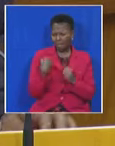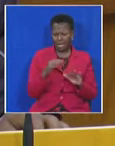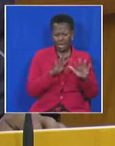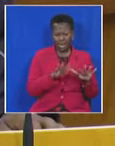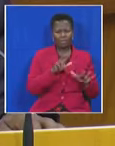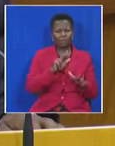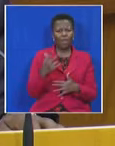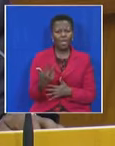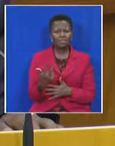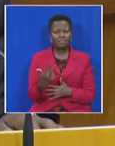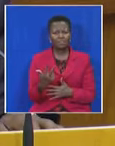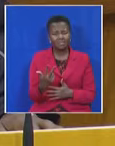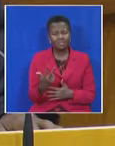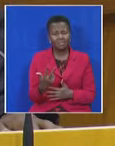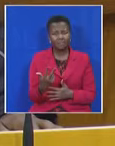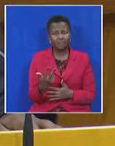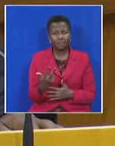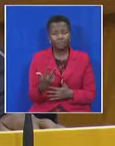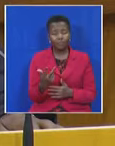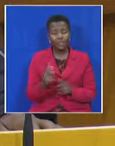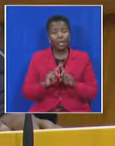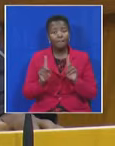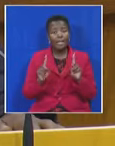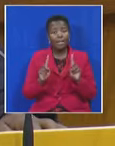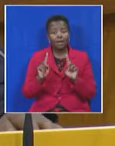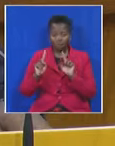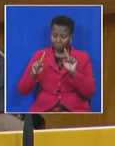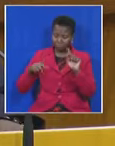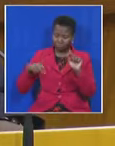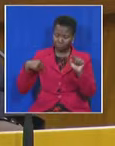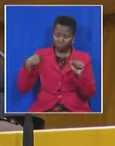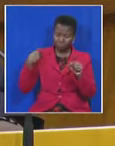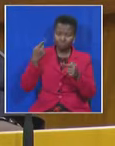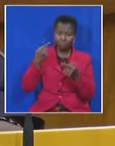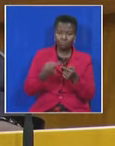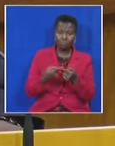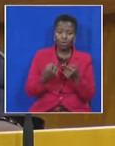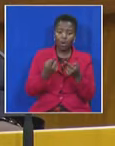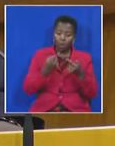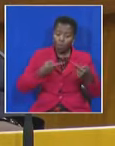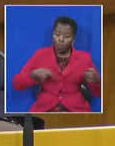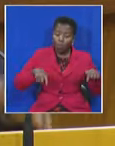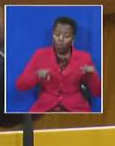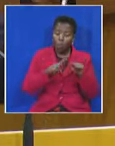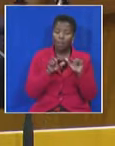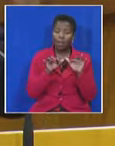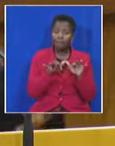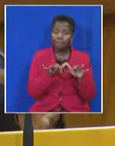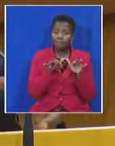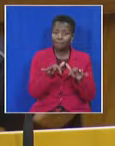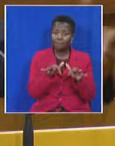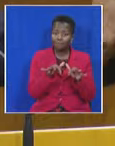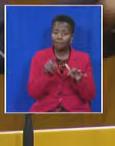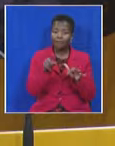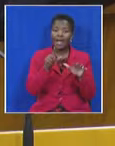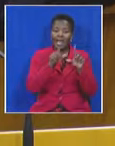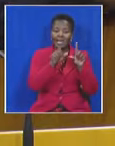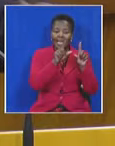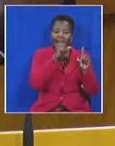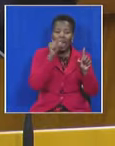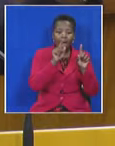1948. But throughout, all of us, all of our people were